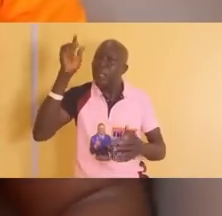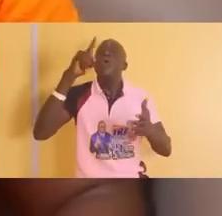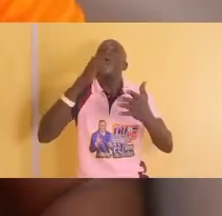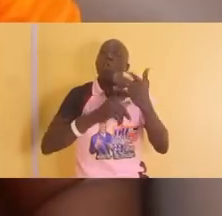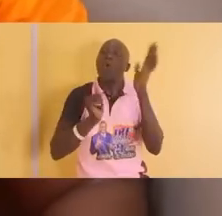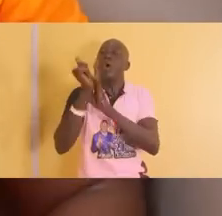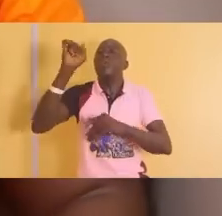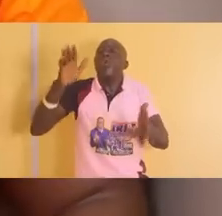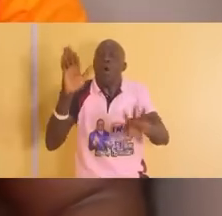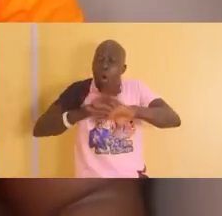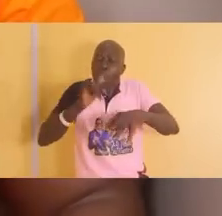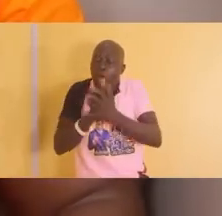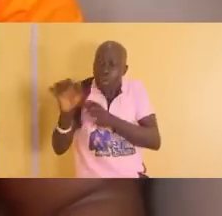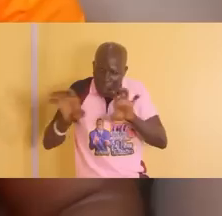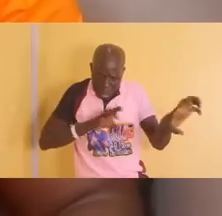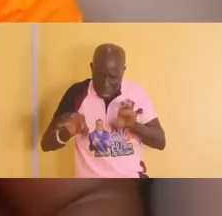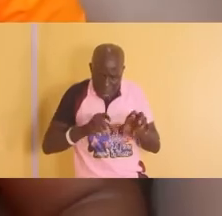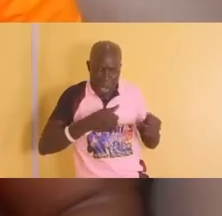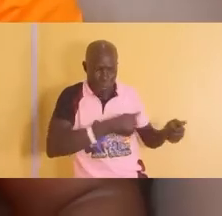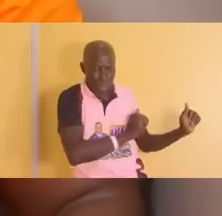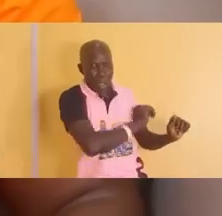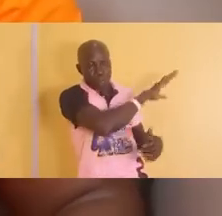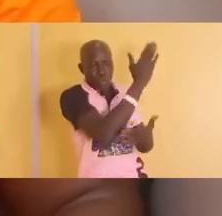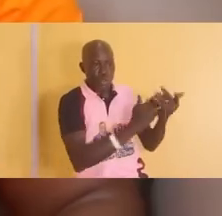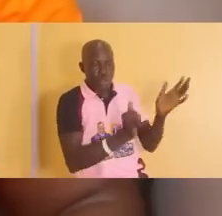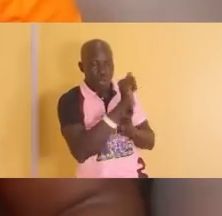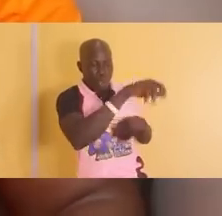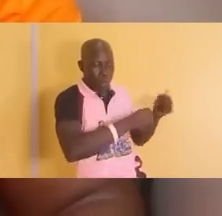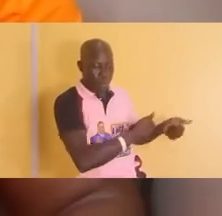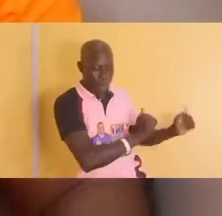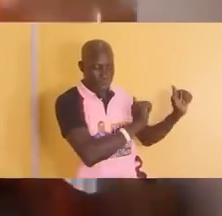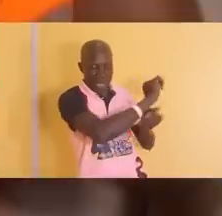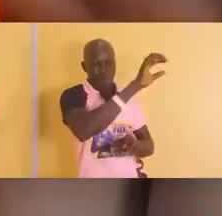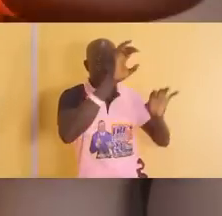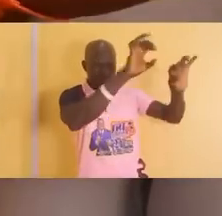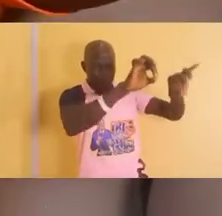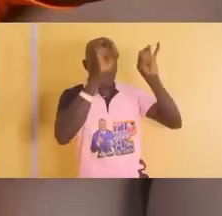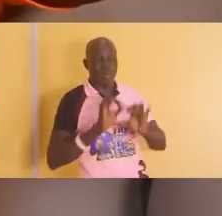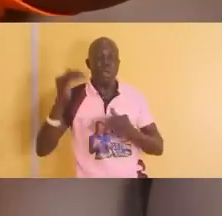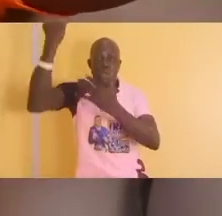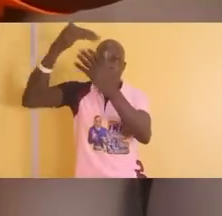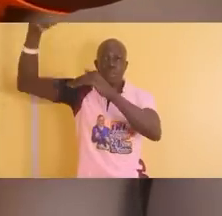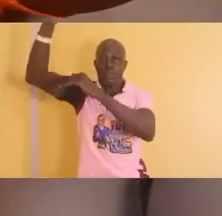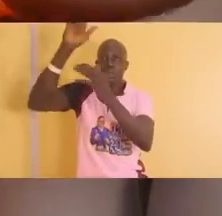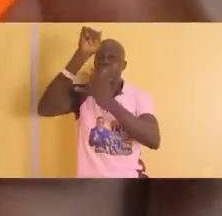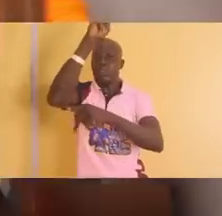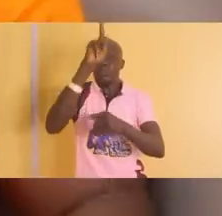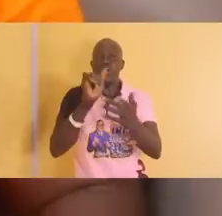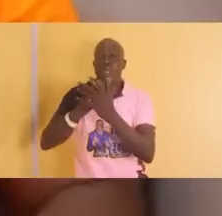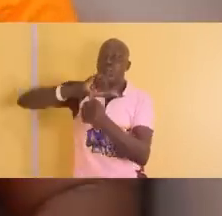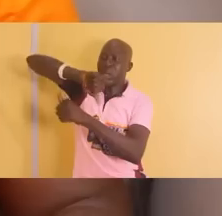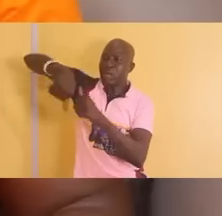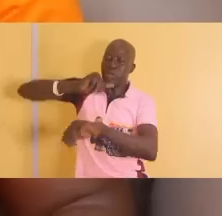to know what they call acts of apostles. The apostles that have been destined from God. The one